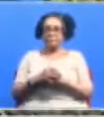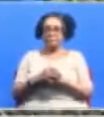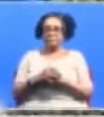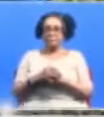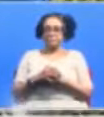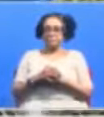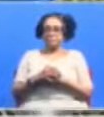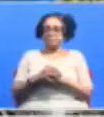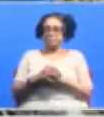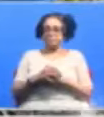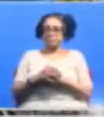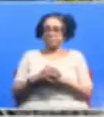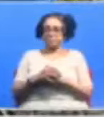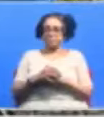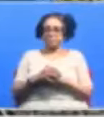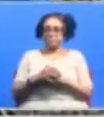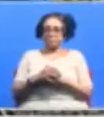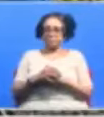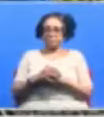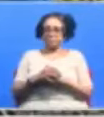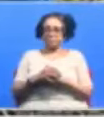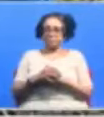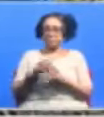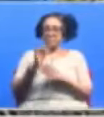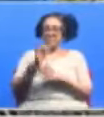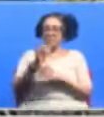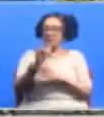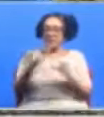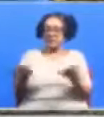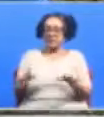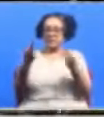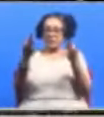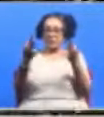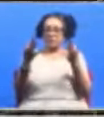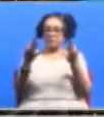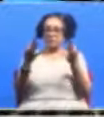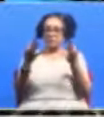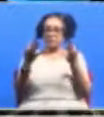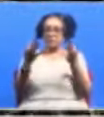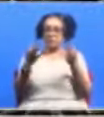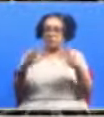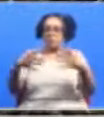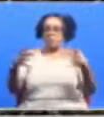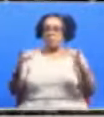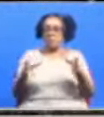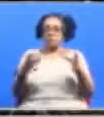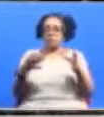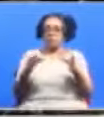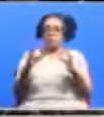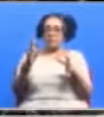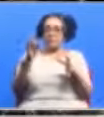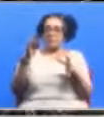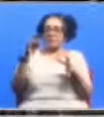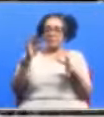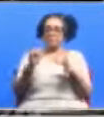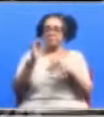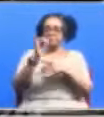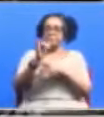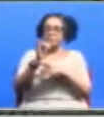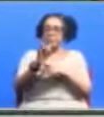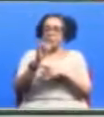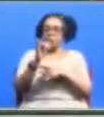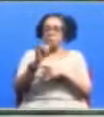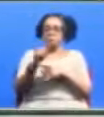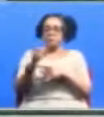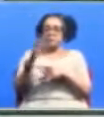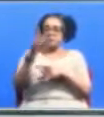The exhumation exercise of the discovered human remains in the compound of Silvanus Tubei was a joint affair by the